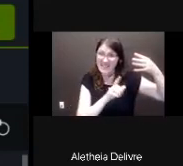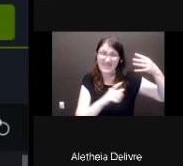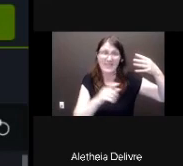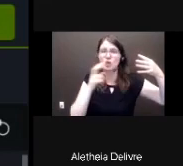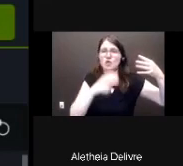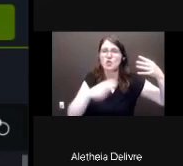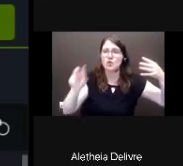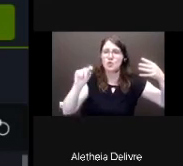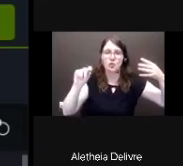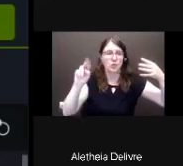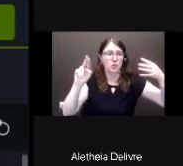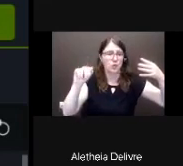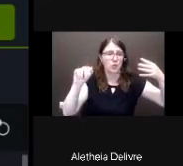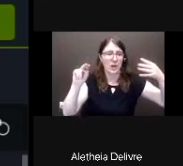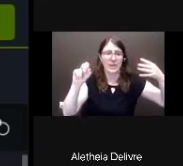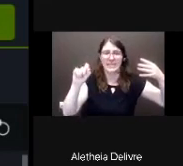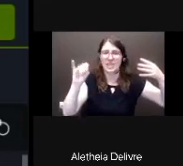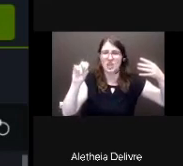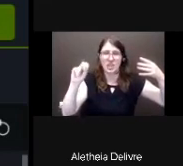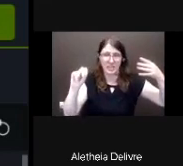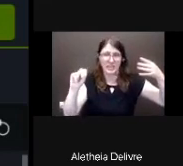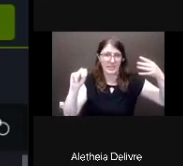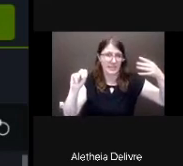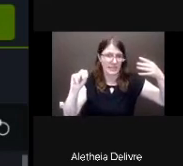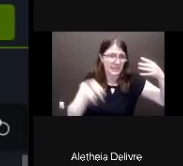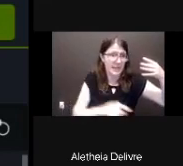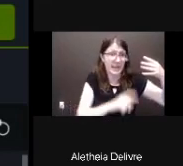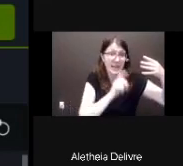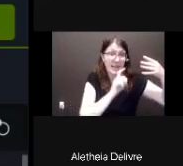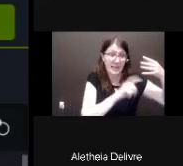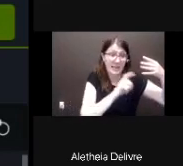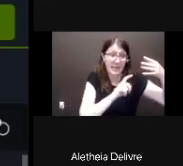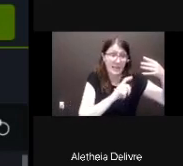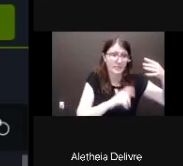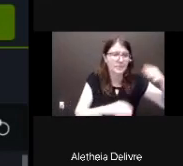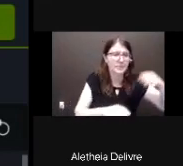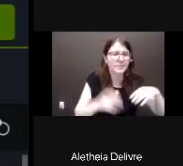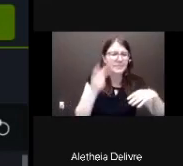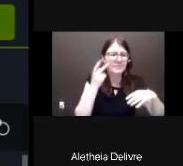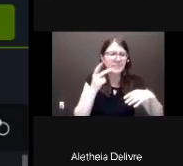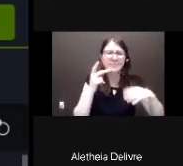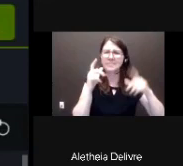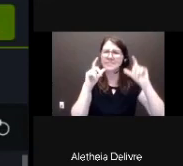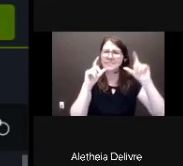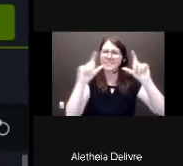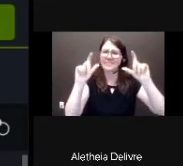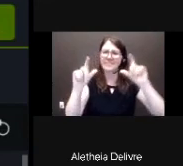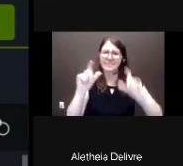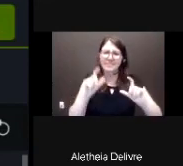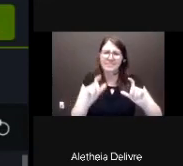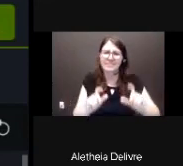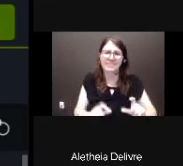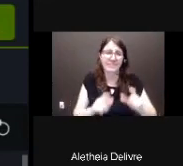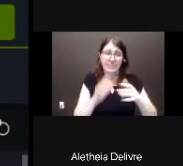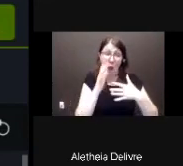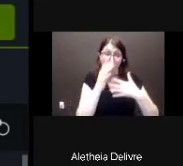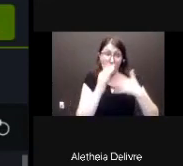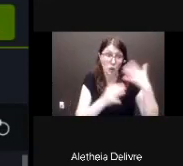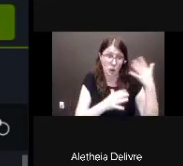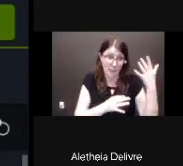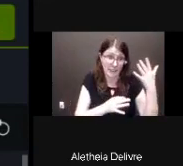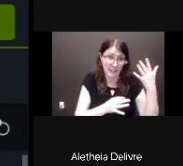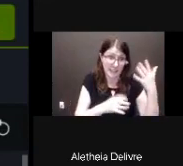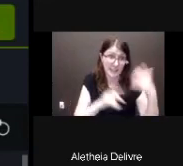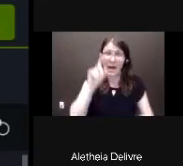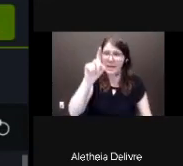PowerPoint that you can use. All you would do is select it, drag it onto the timeline, and you will see, it will show you the areas you can drop